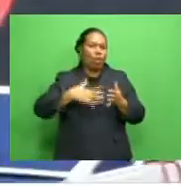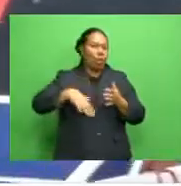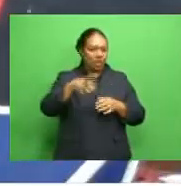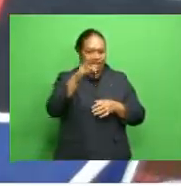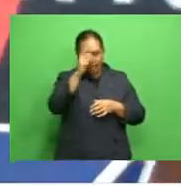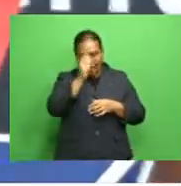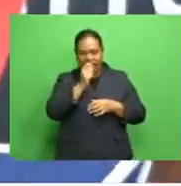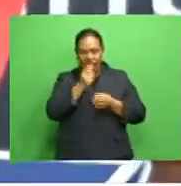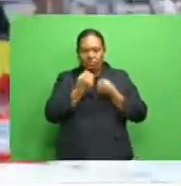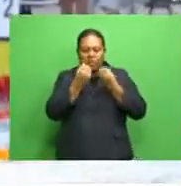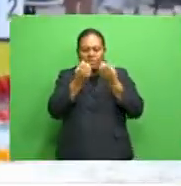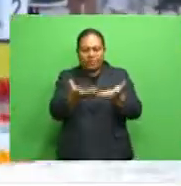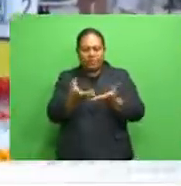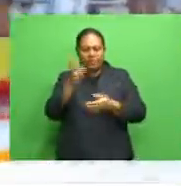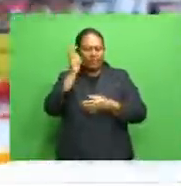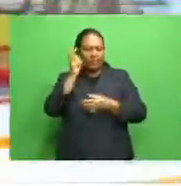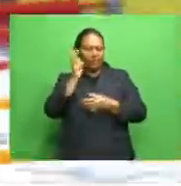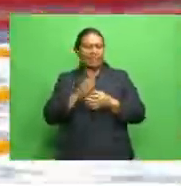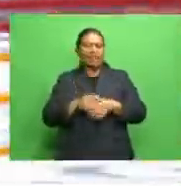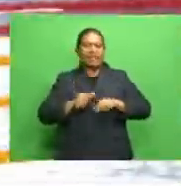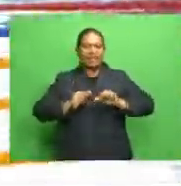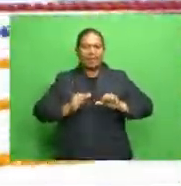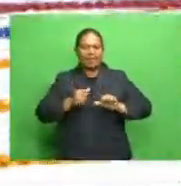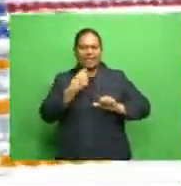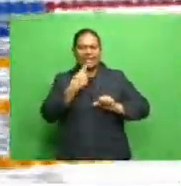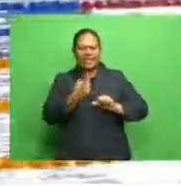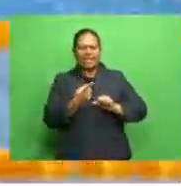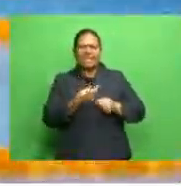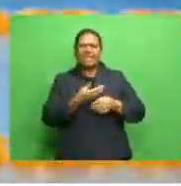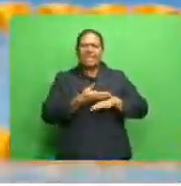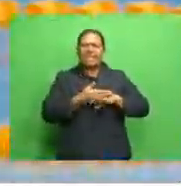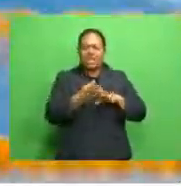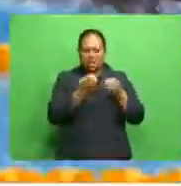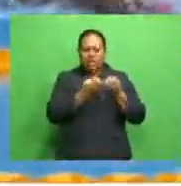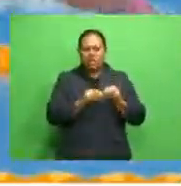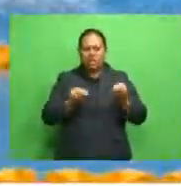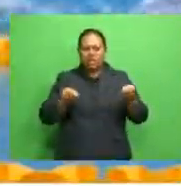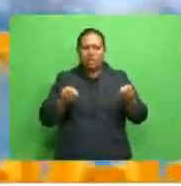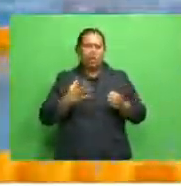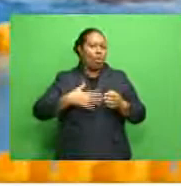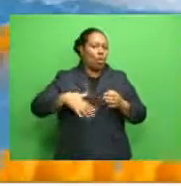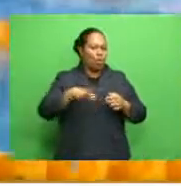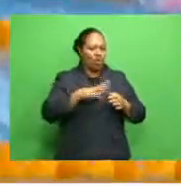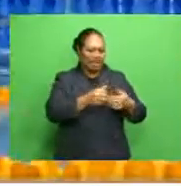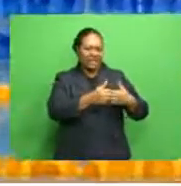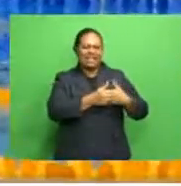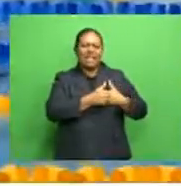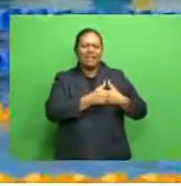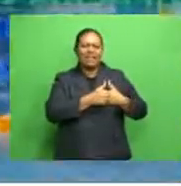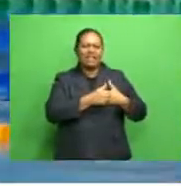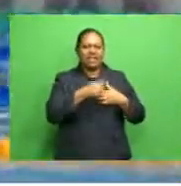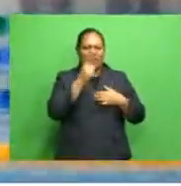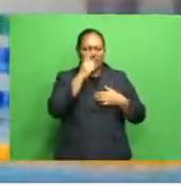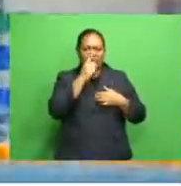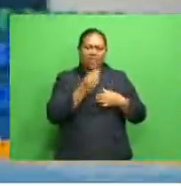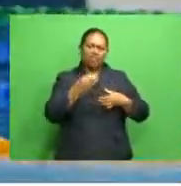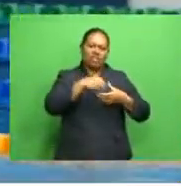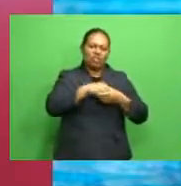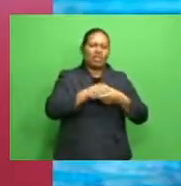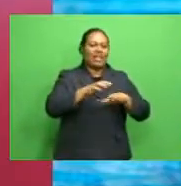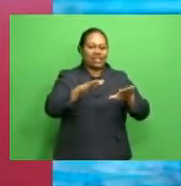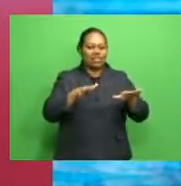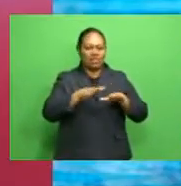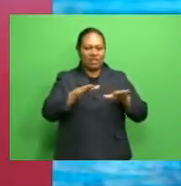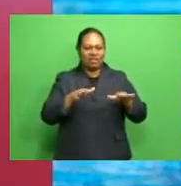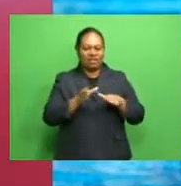session. President Ben Rover says complying with the new provisions is vital to ensure the safety of the swimmers and everyone involved.